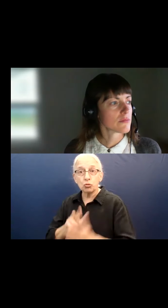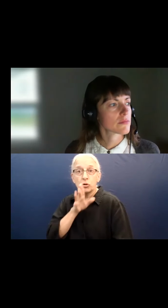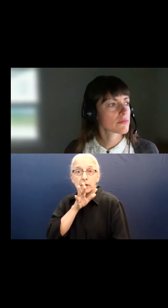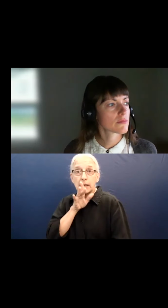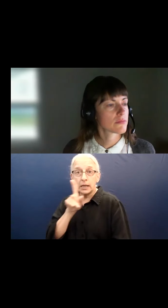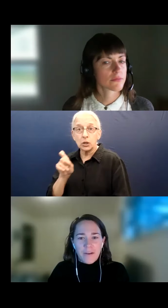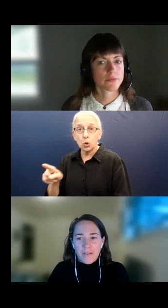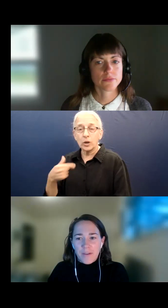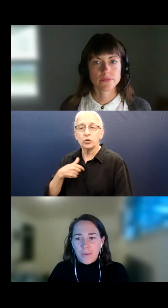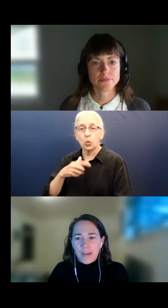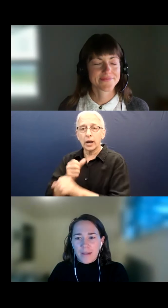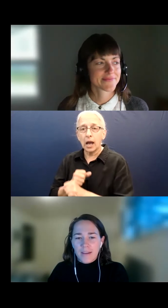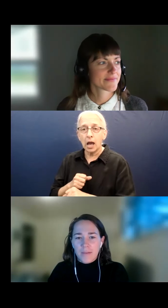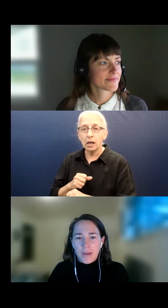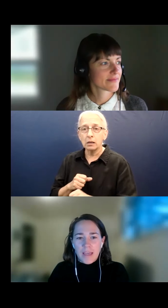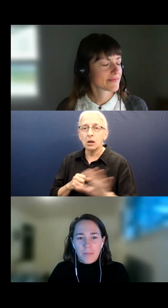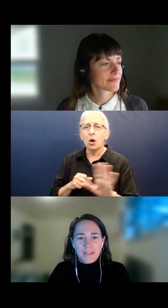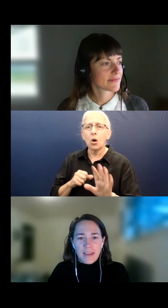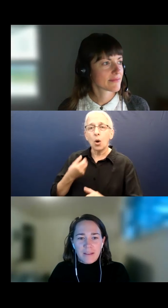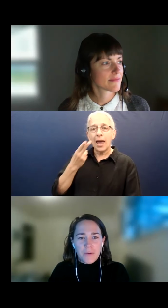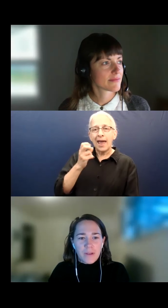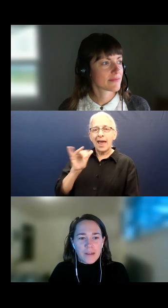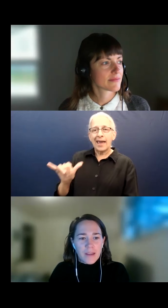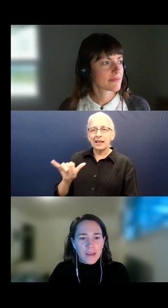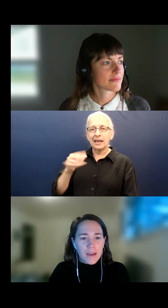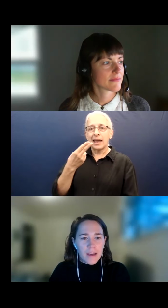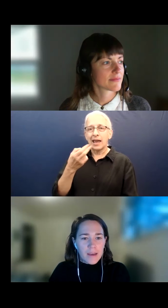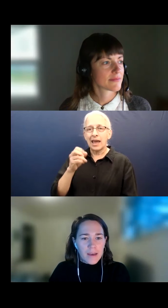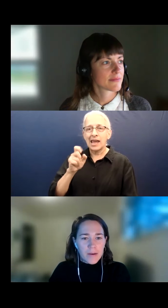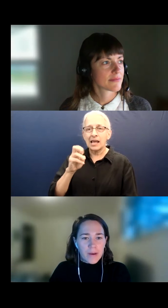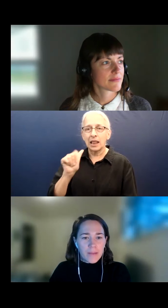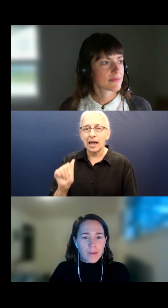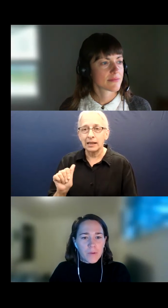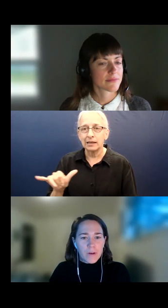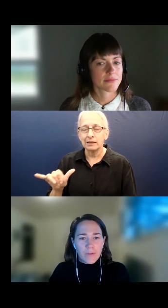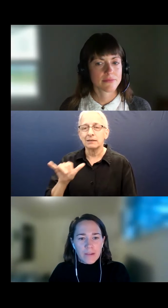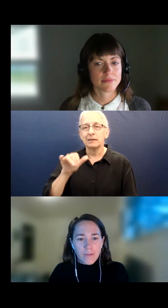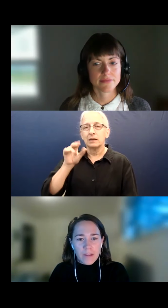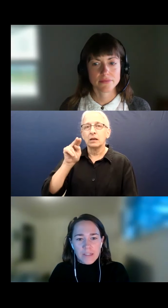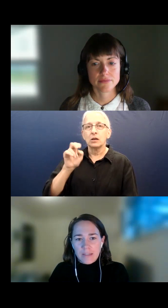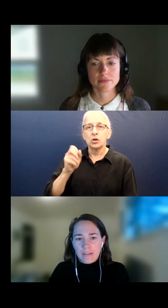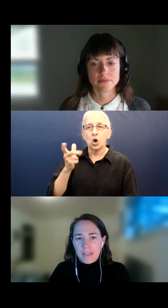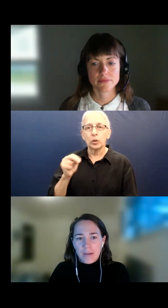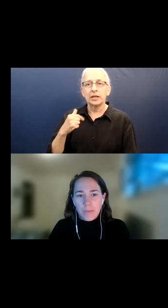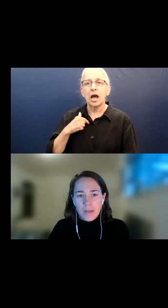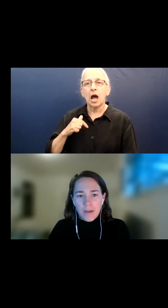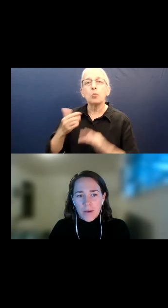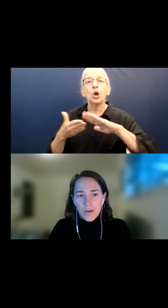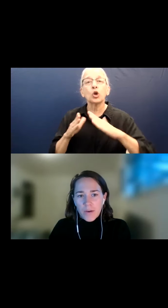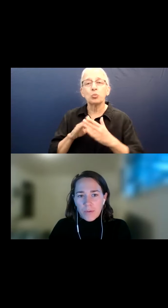Yes, I do. Hello, everyone. My name is Haley Nolan, and I am on the Community Relations